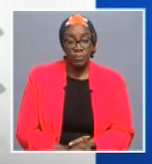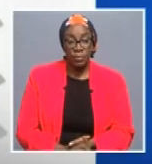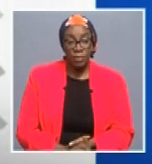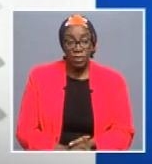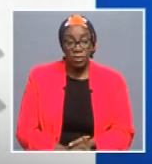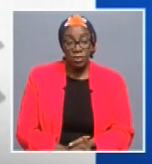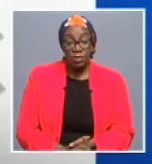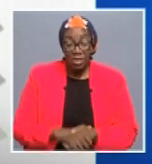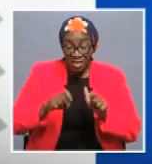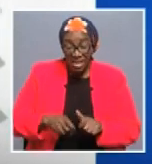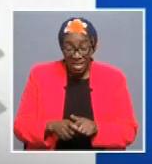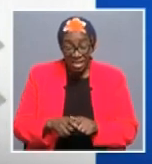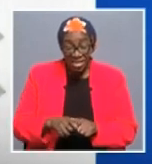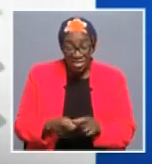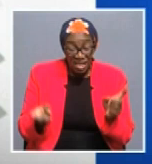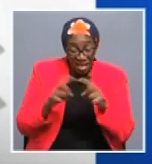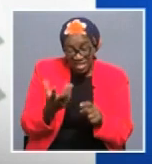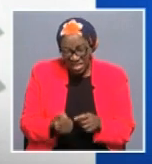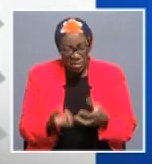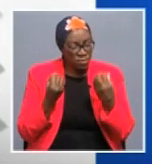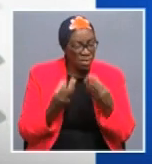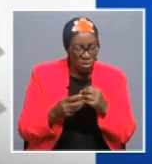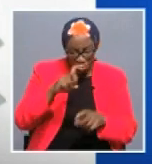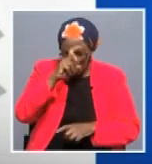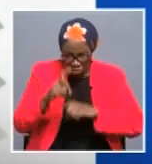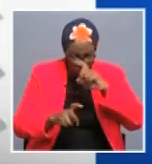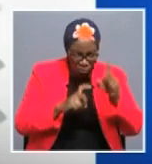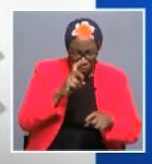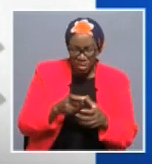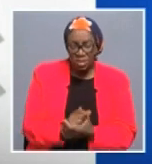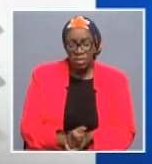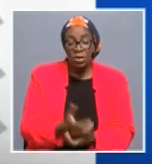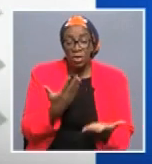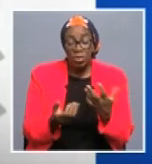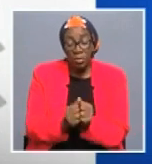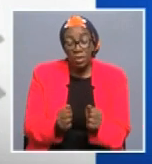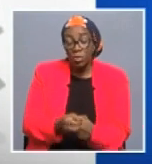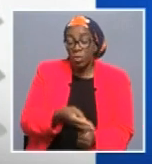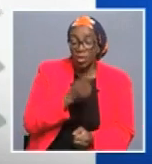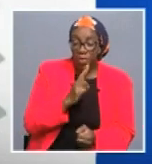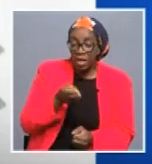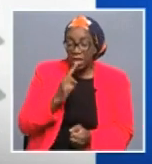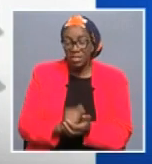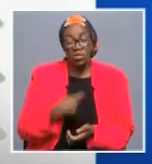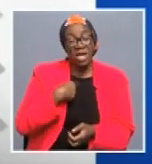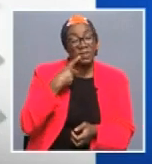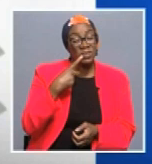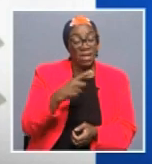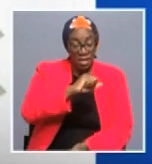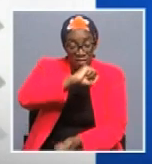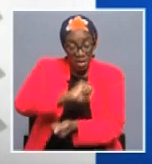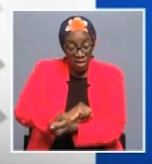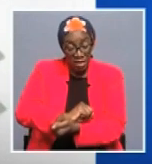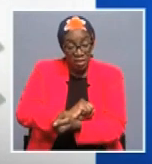more questions than answers. So strictly speaking, I would say the arrest of Ms.